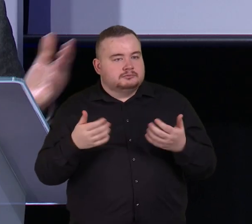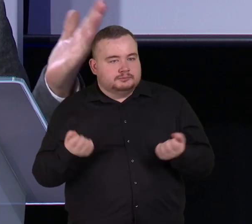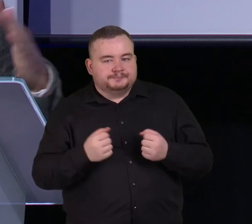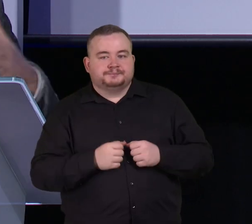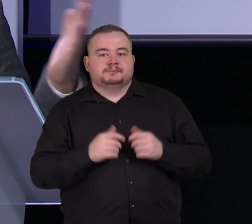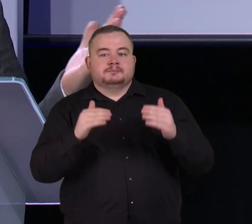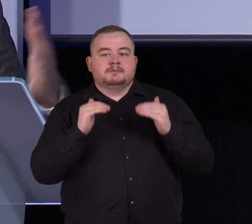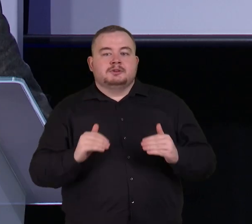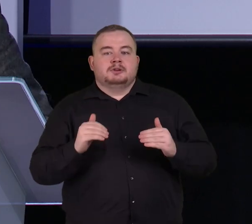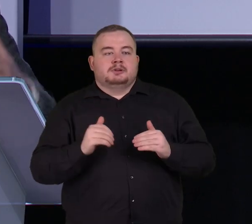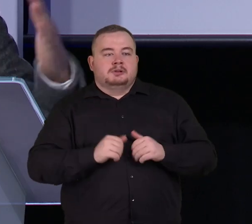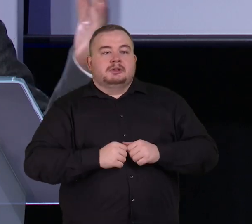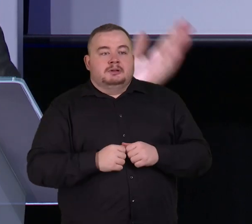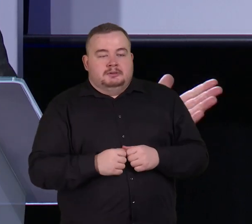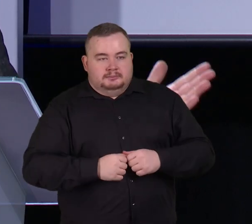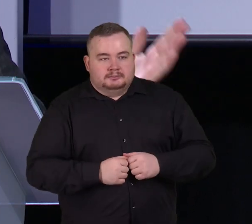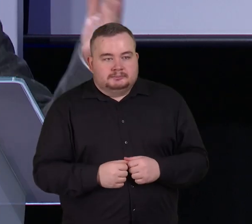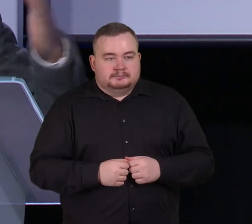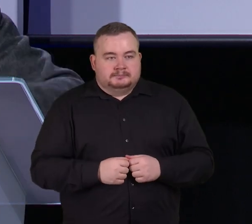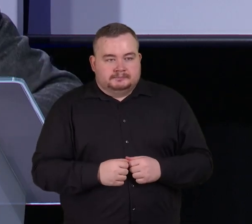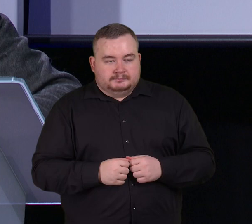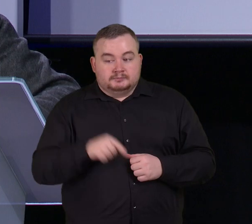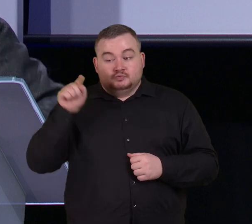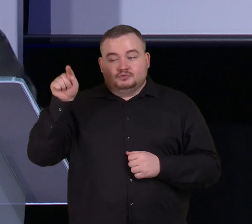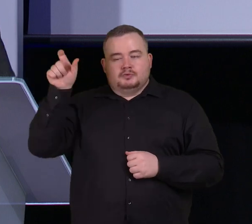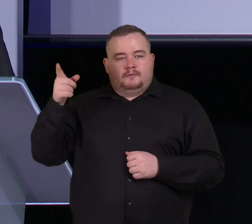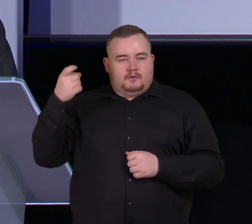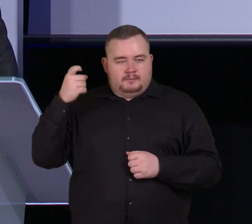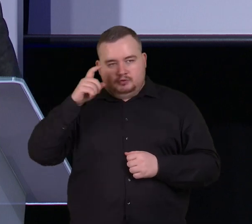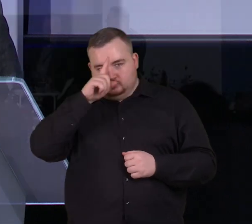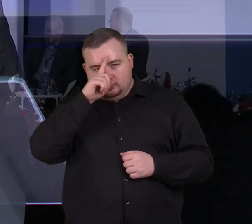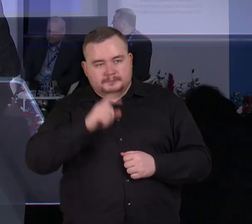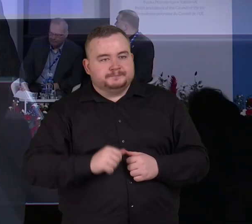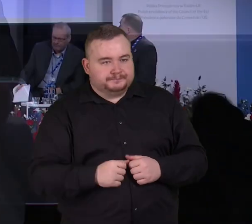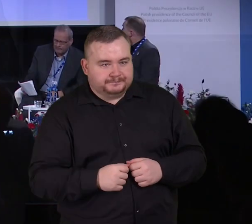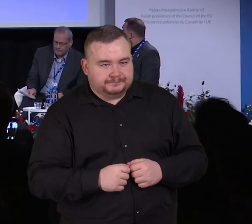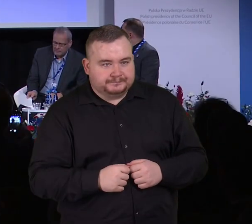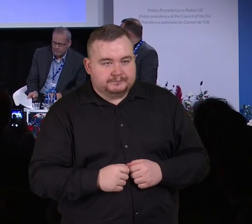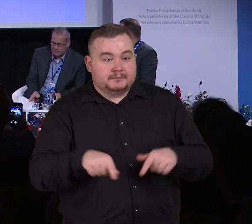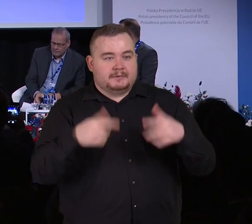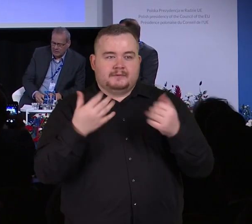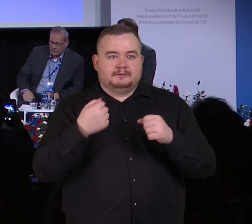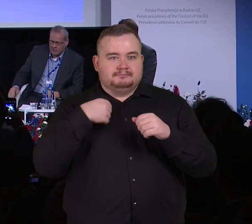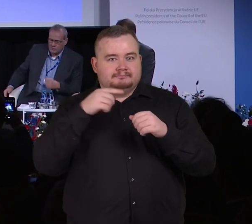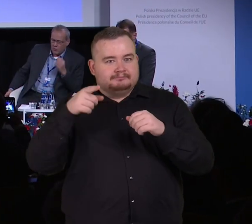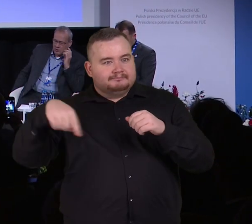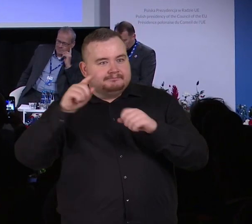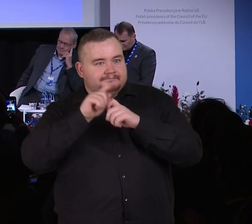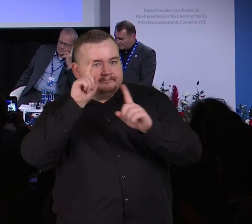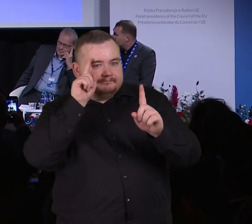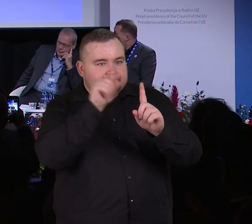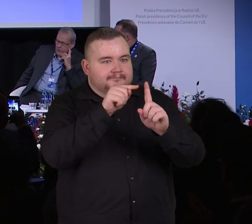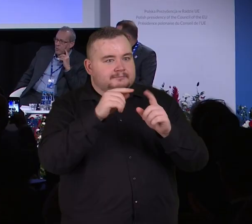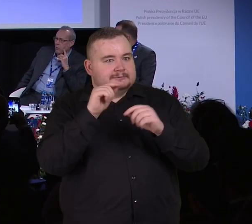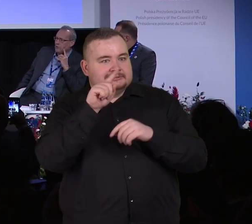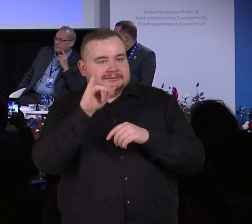So as you see, we have 1 ITI from federal state, 1 from central state. Primoz Kroflic, Manager of Local